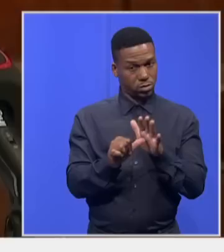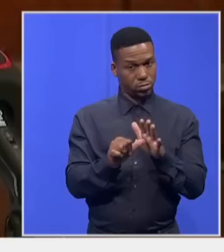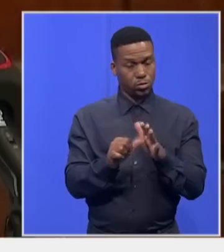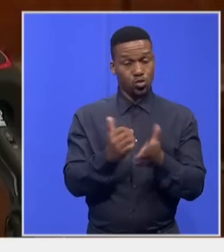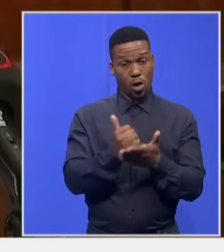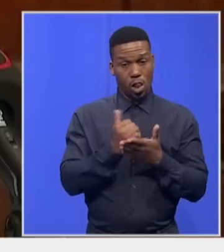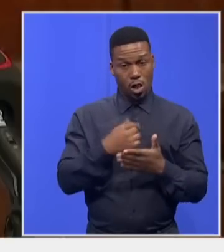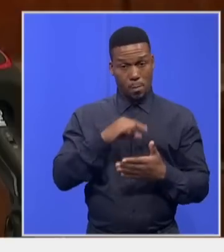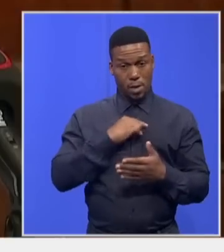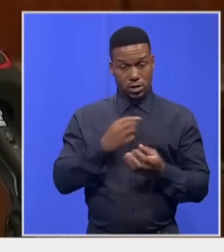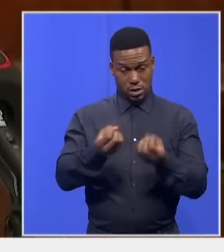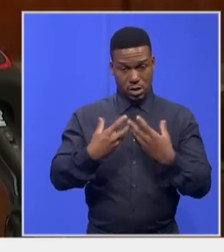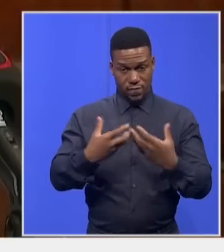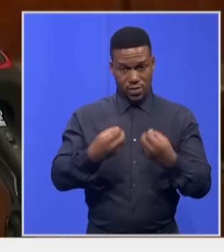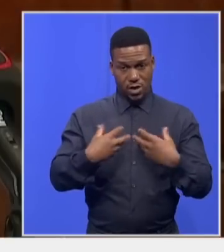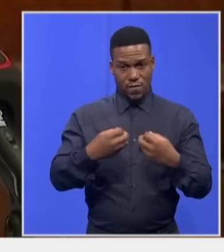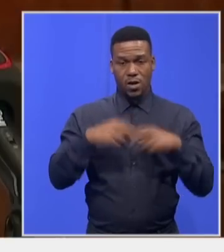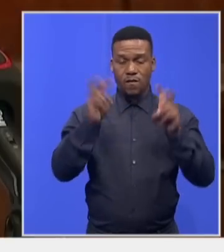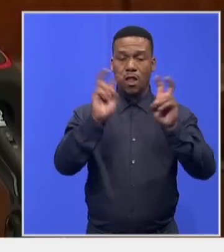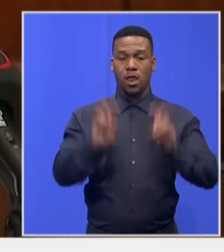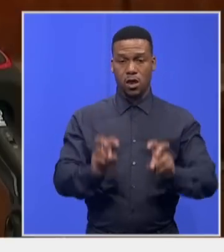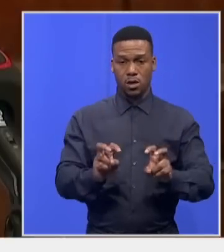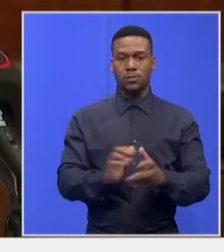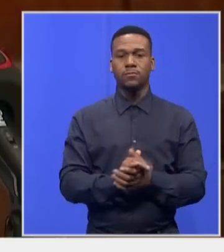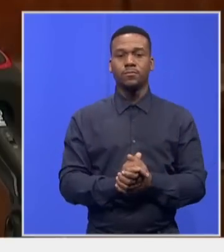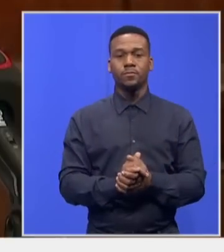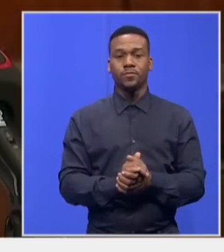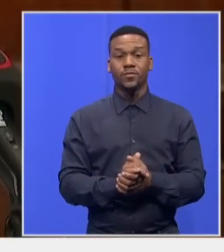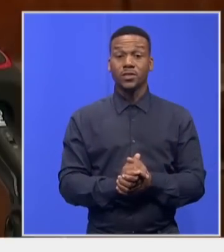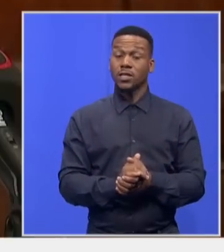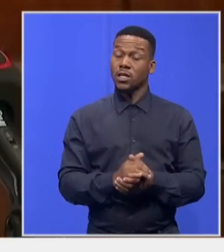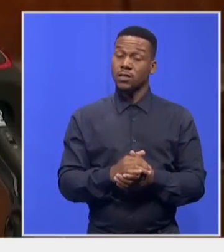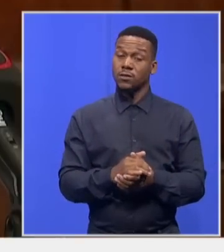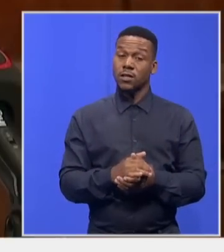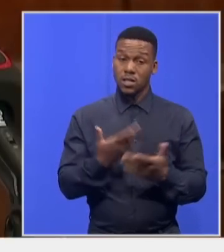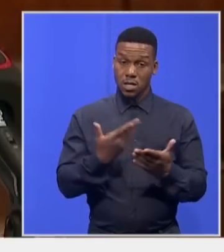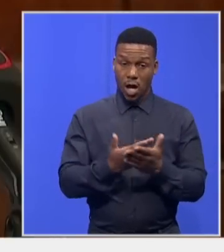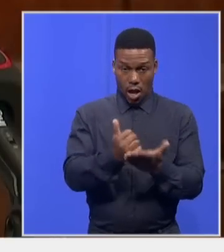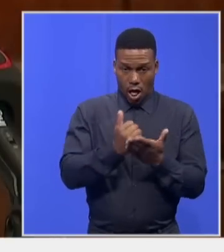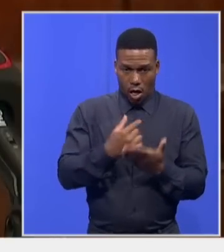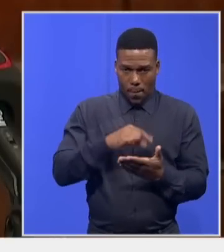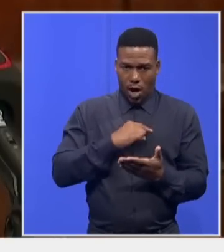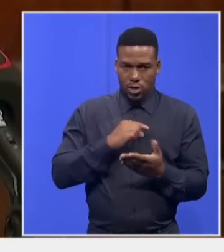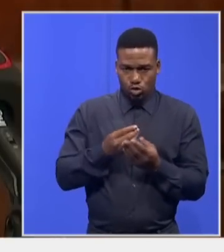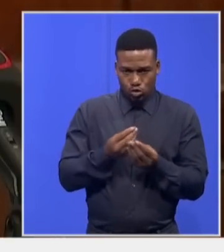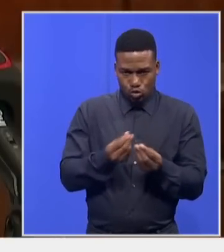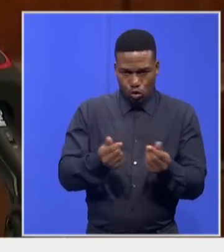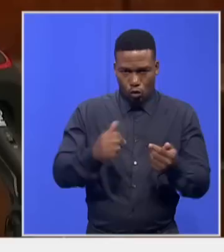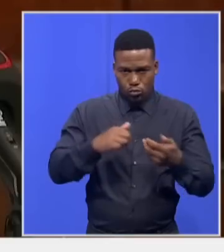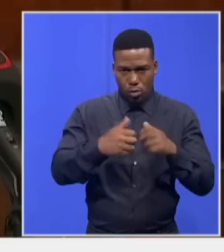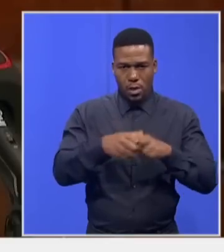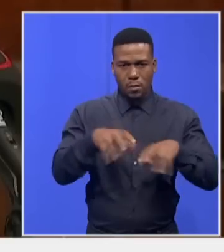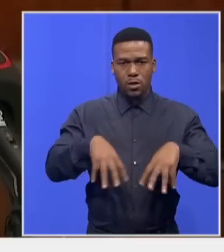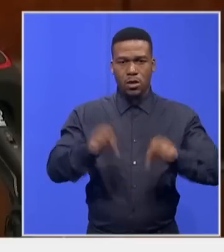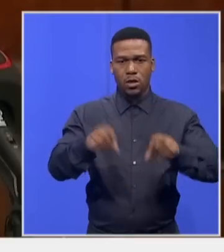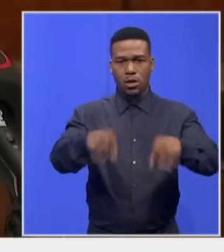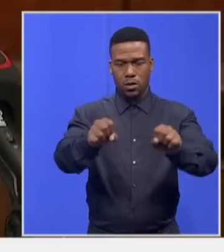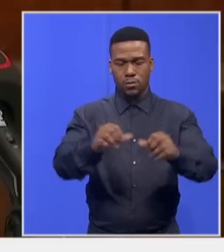generation in the country, and by extension, our ability to resolve load shedding. I'm starting, the first one is